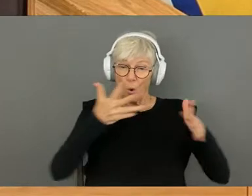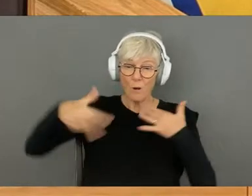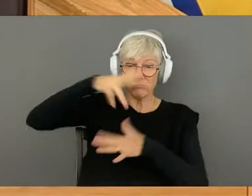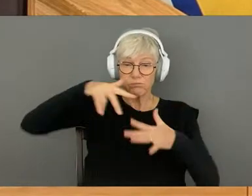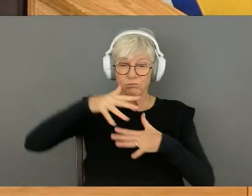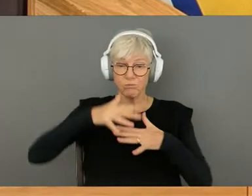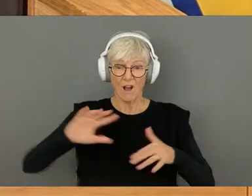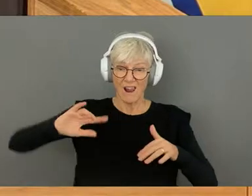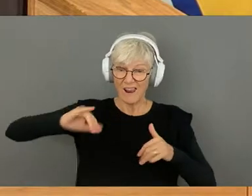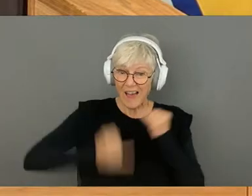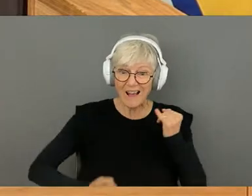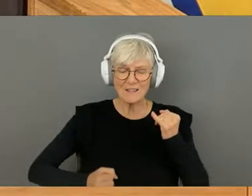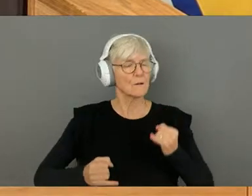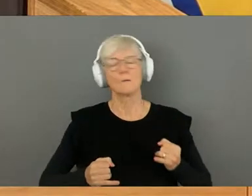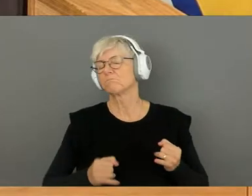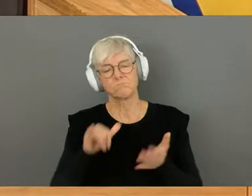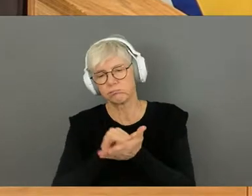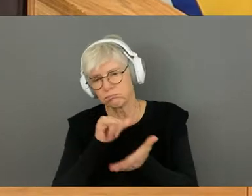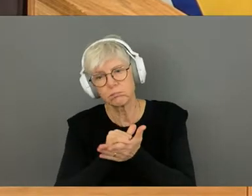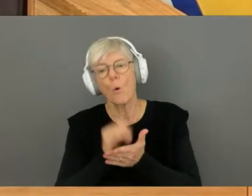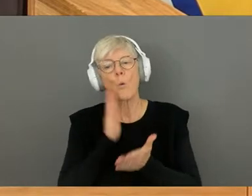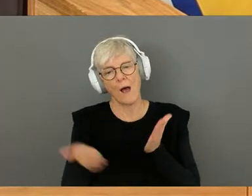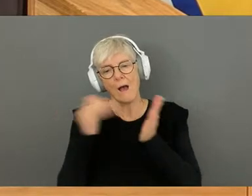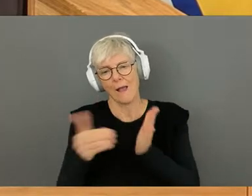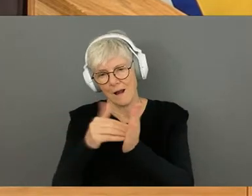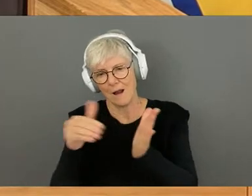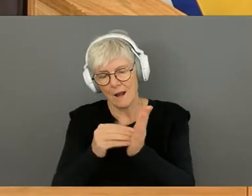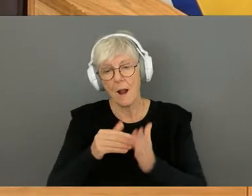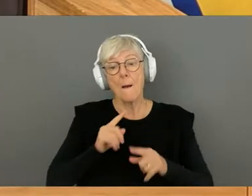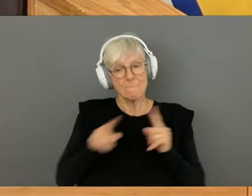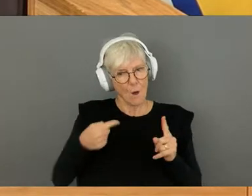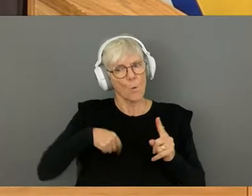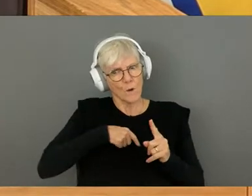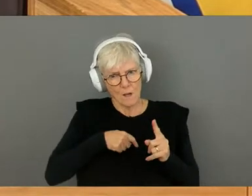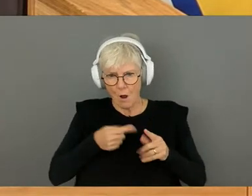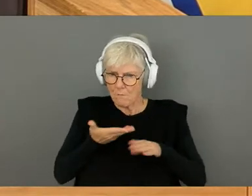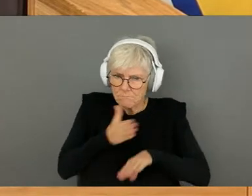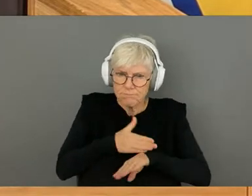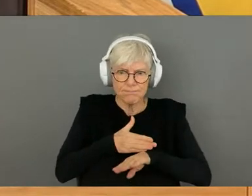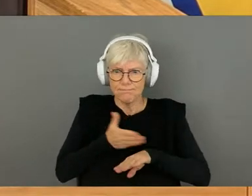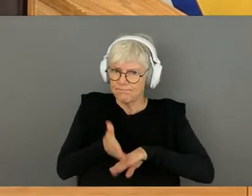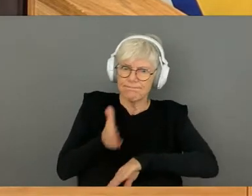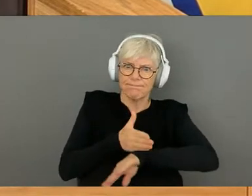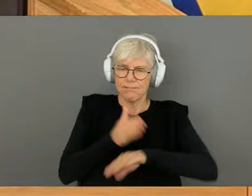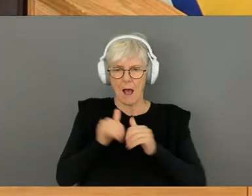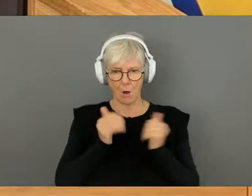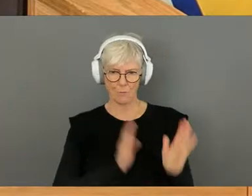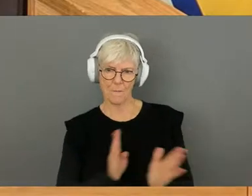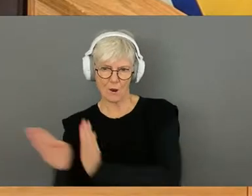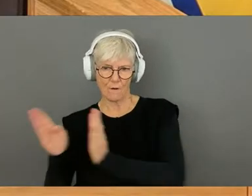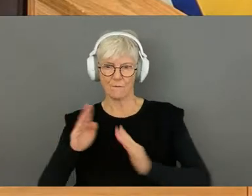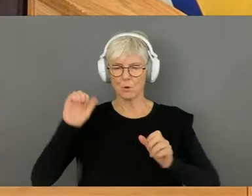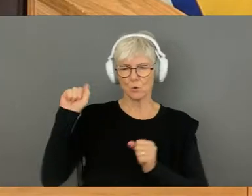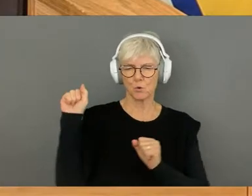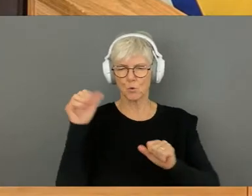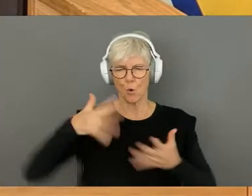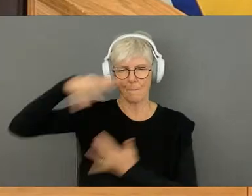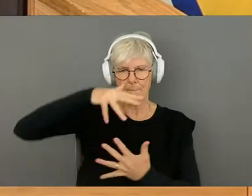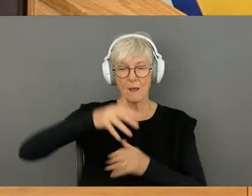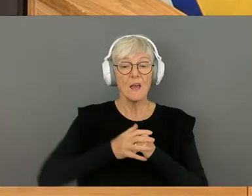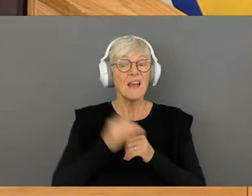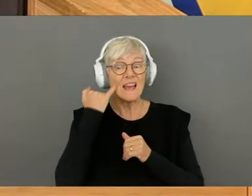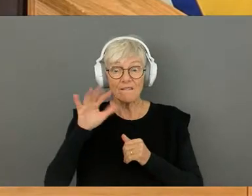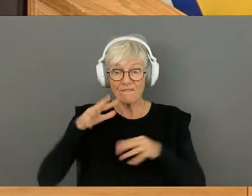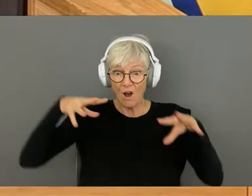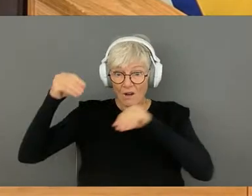and we grow to be better prepared for the next one that comes. For those of you that do not have power restored yet, please